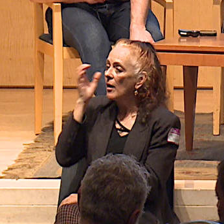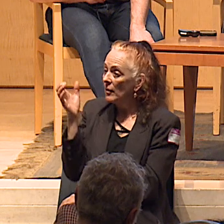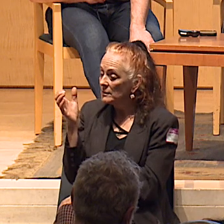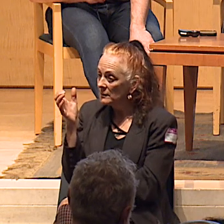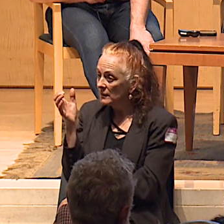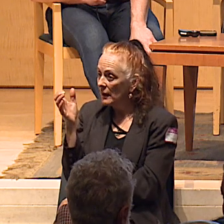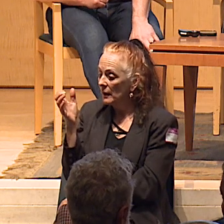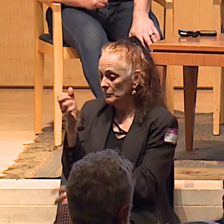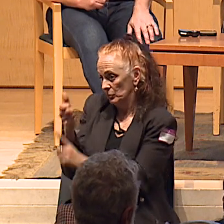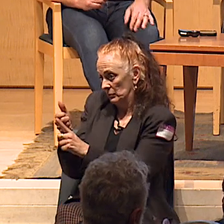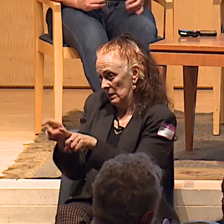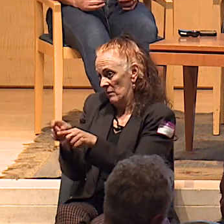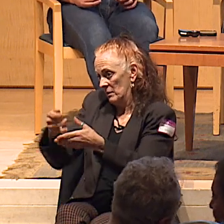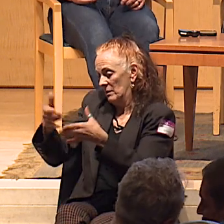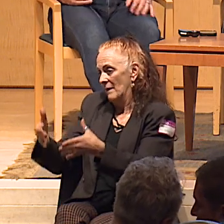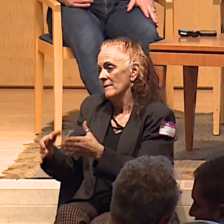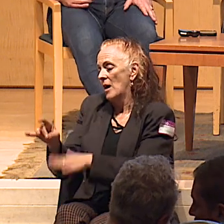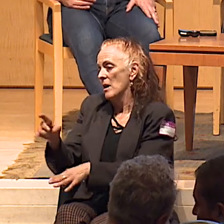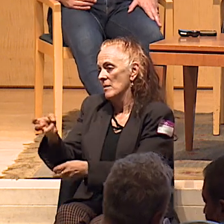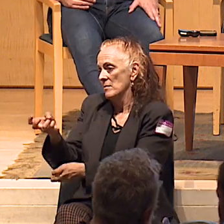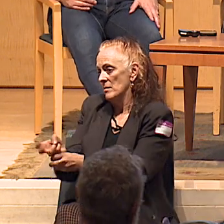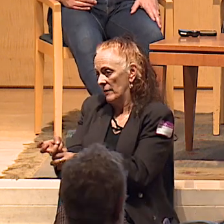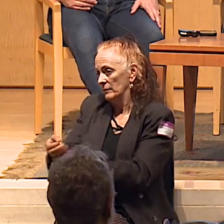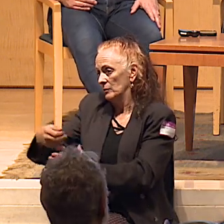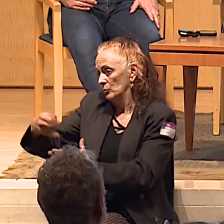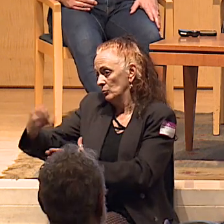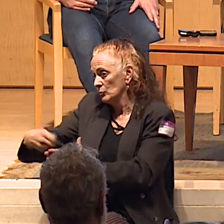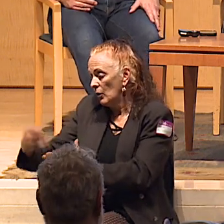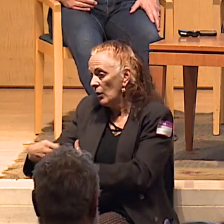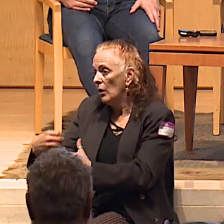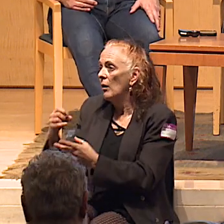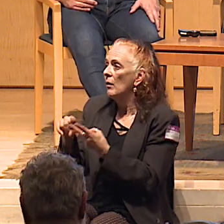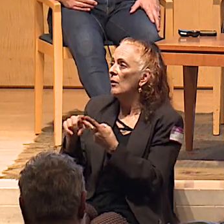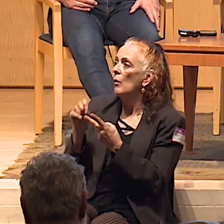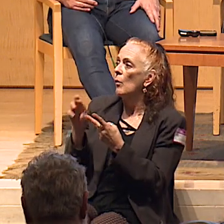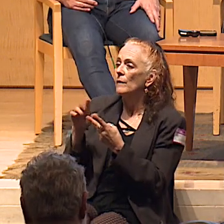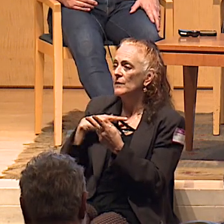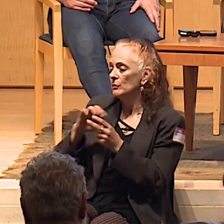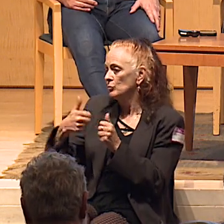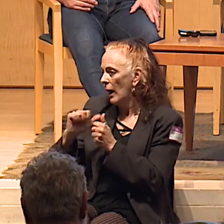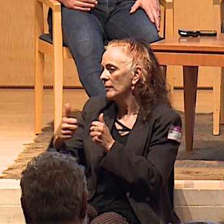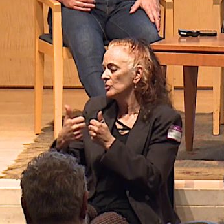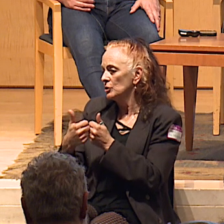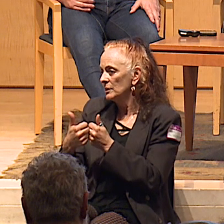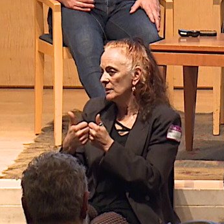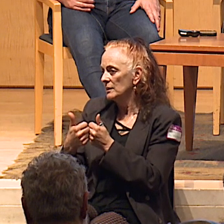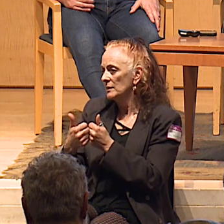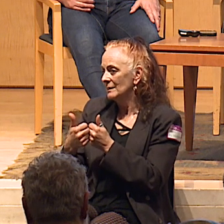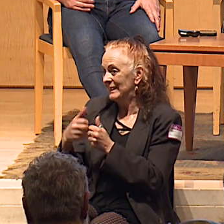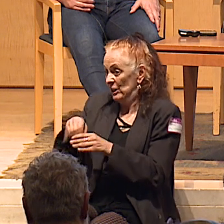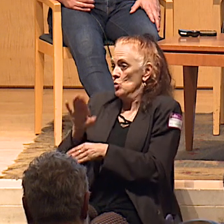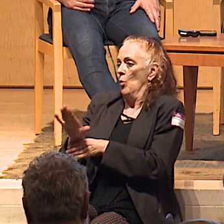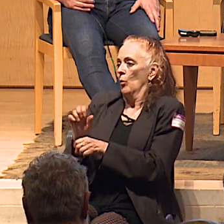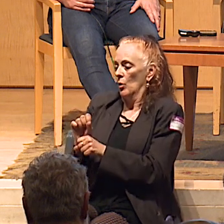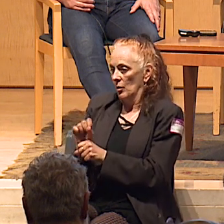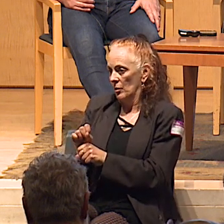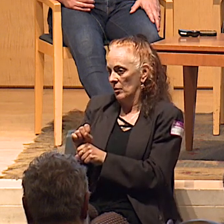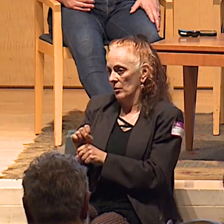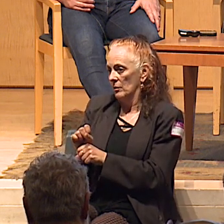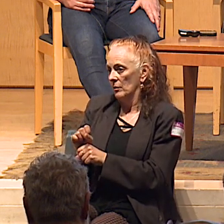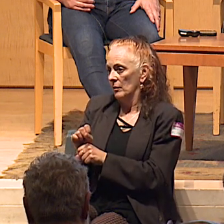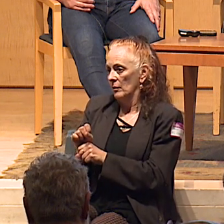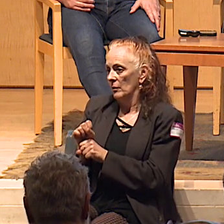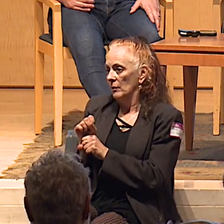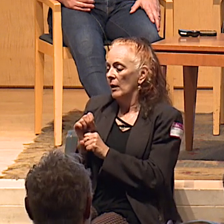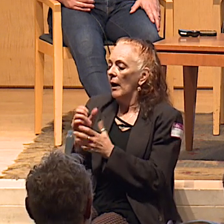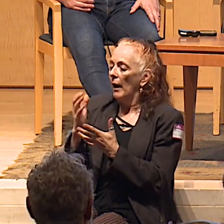to either make or that you are challenged by within your own work? Eroticism is beautiful, but